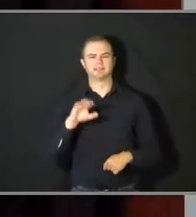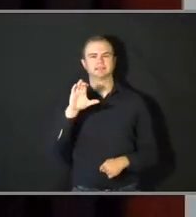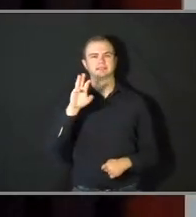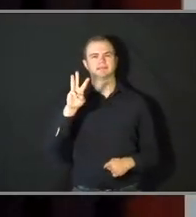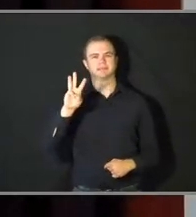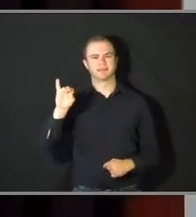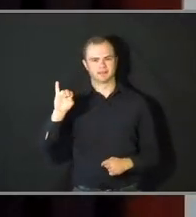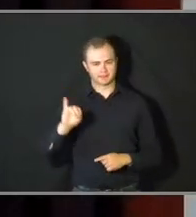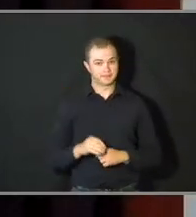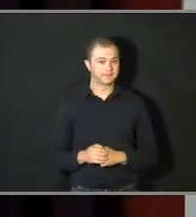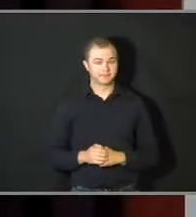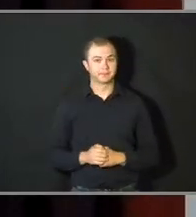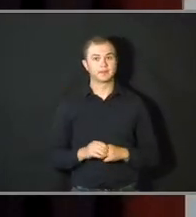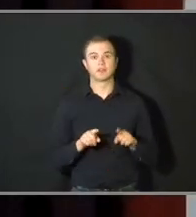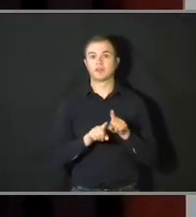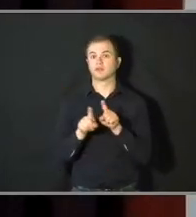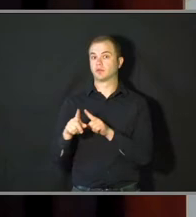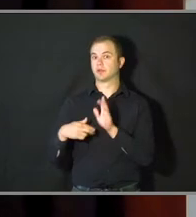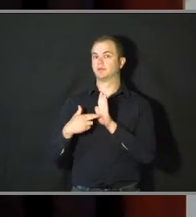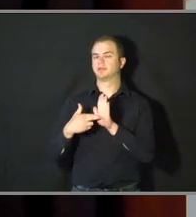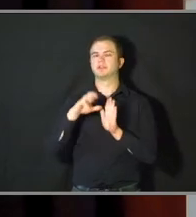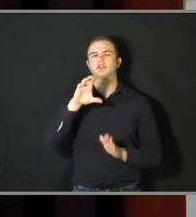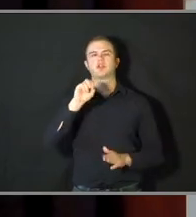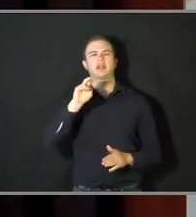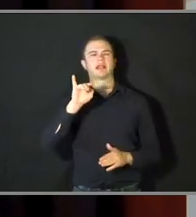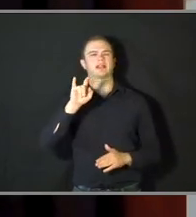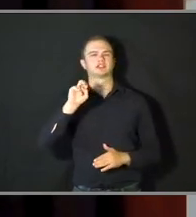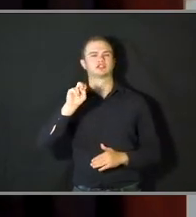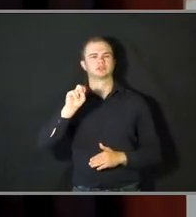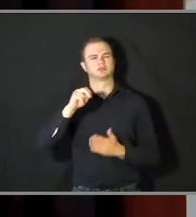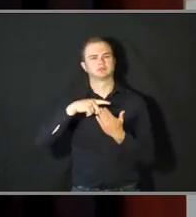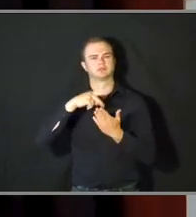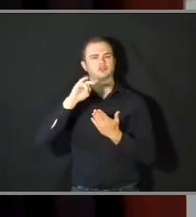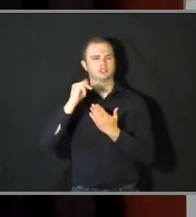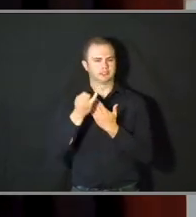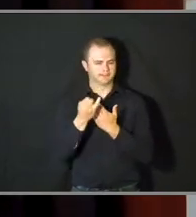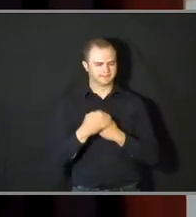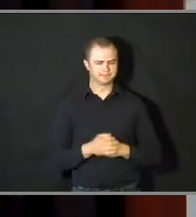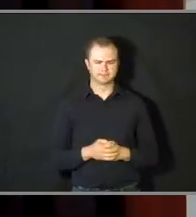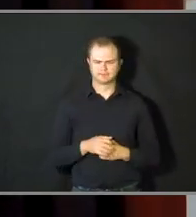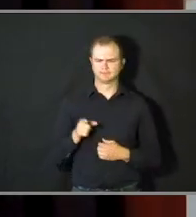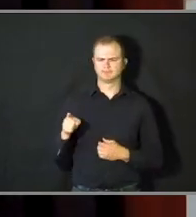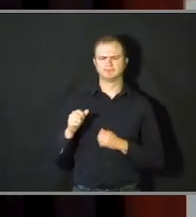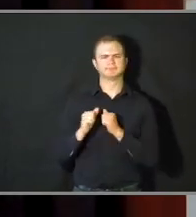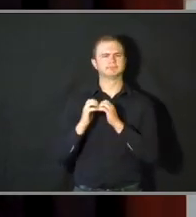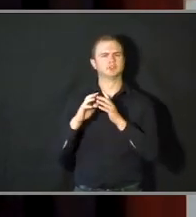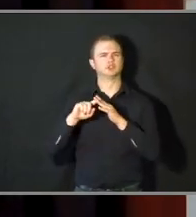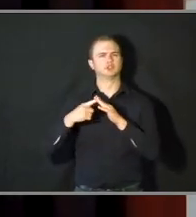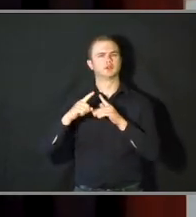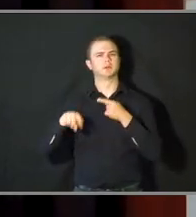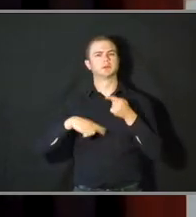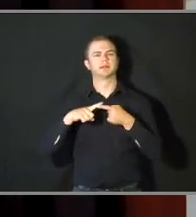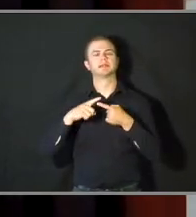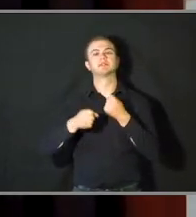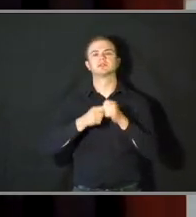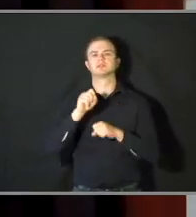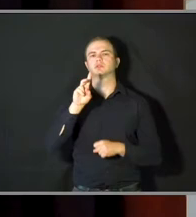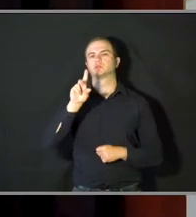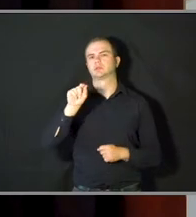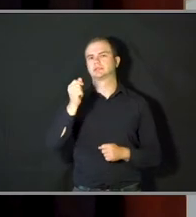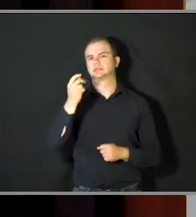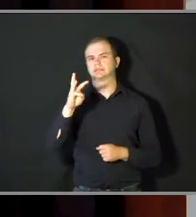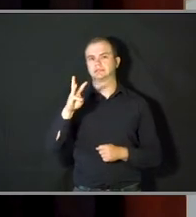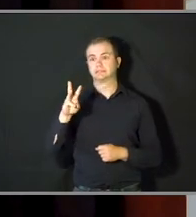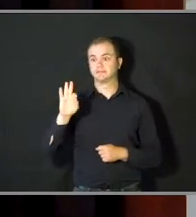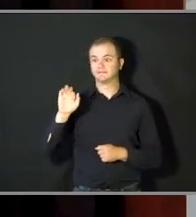And I'm also representing the Connections Project Committee. The Connections Project started in 2016 by the faculty and